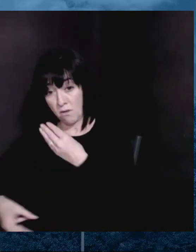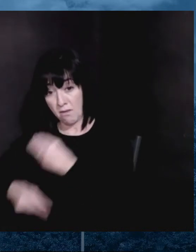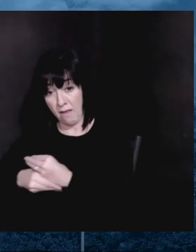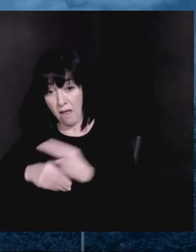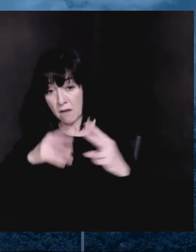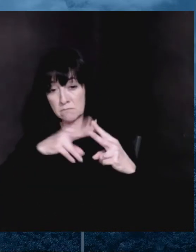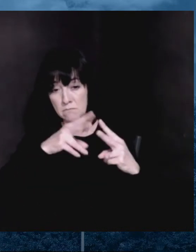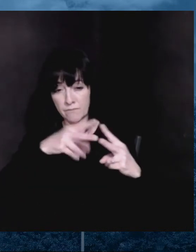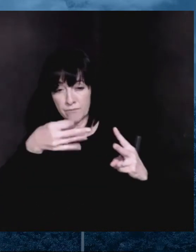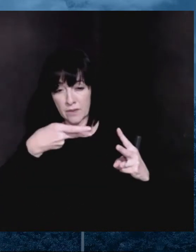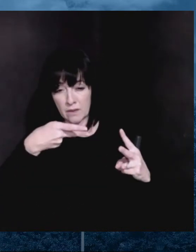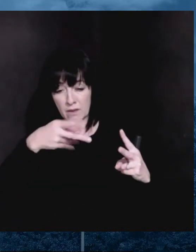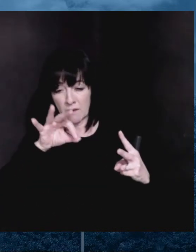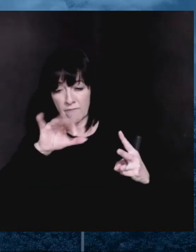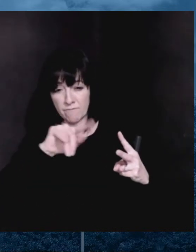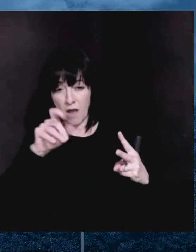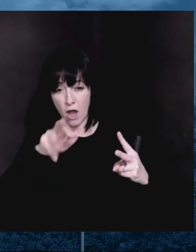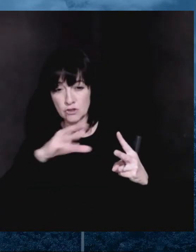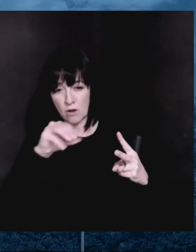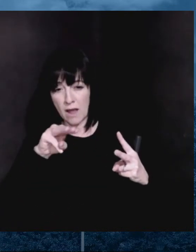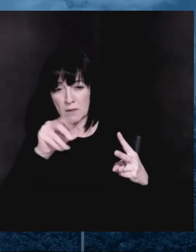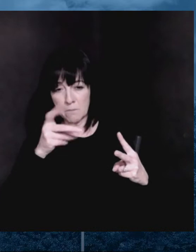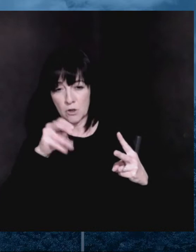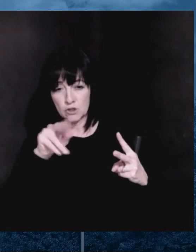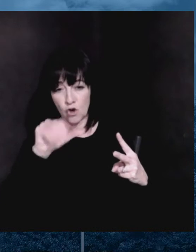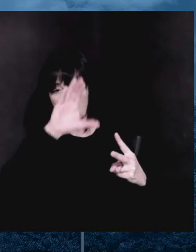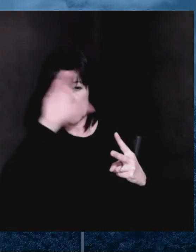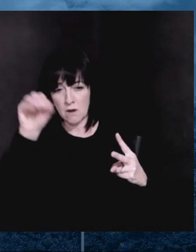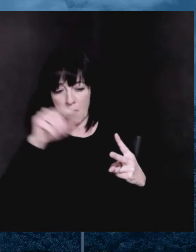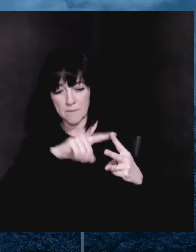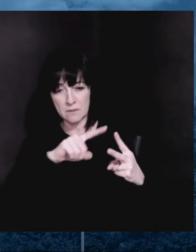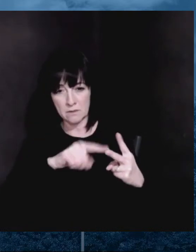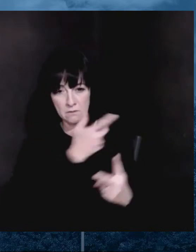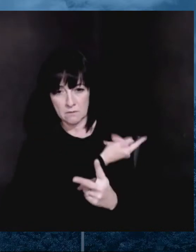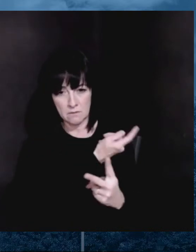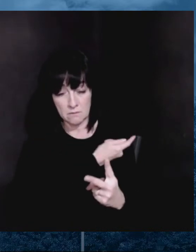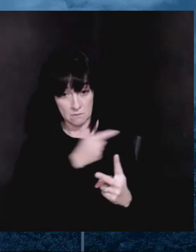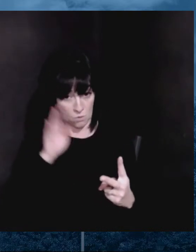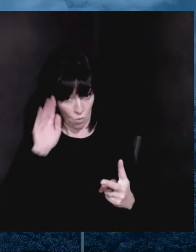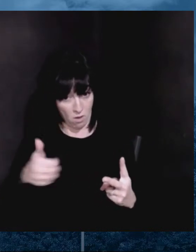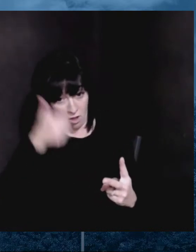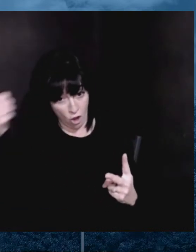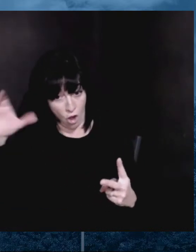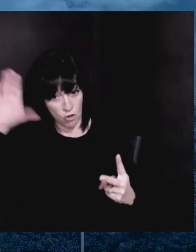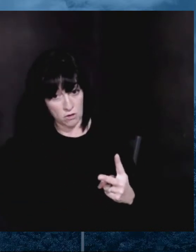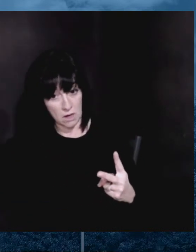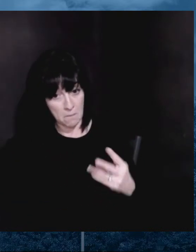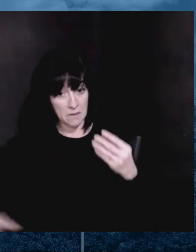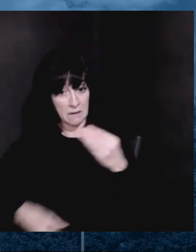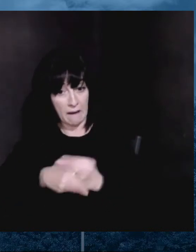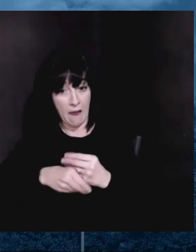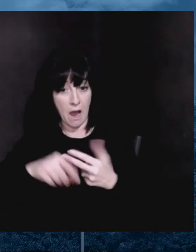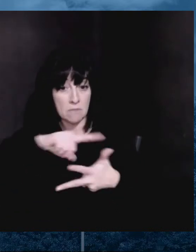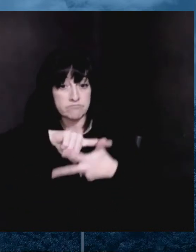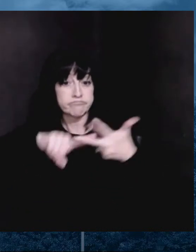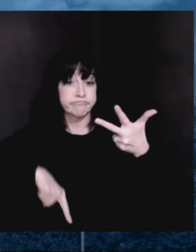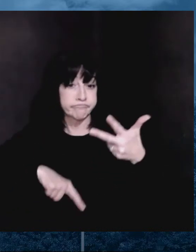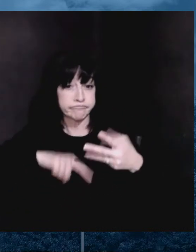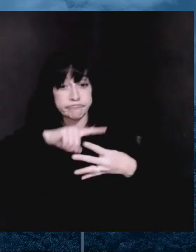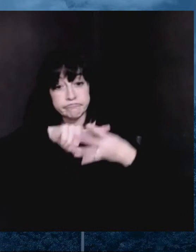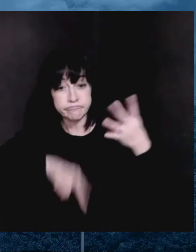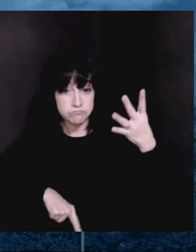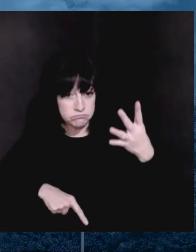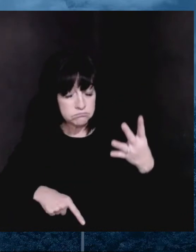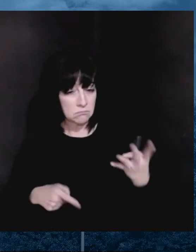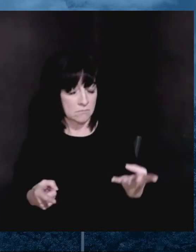Rattay. As we've been saying throughout this call, we need to increase the throughput to get more vaccines in people's